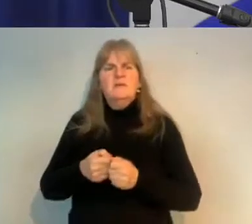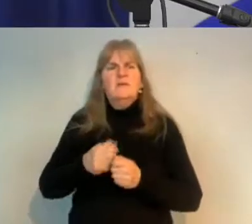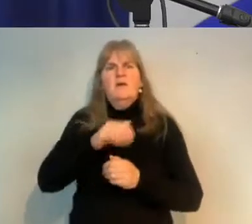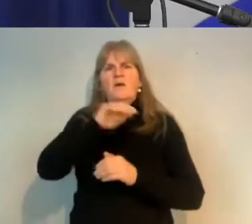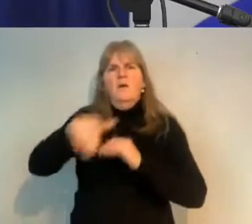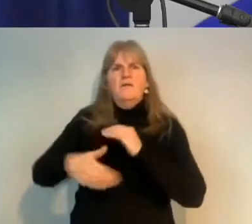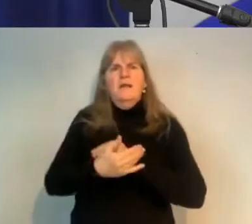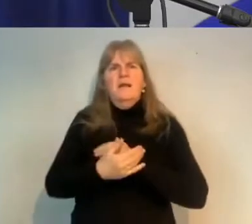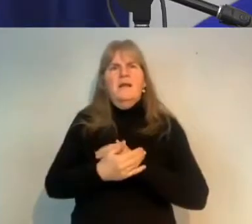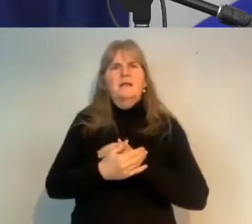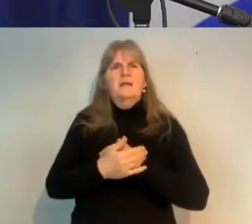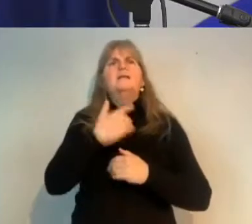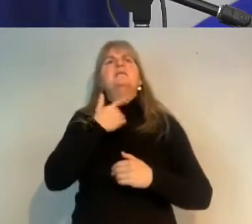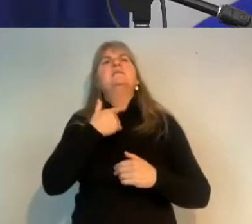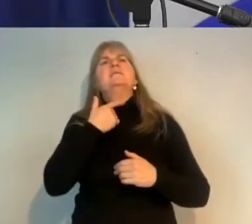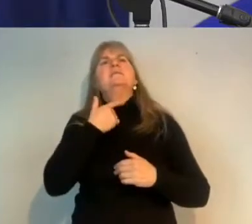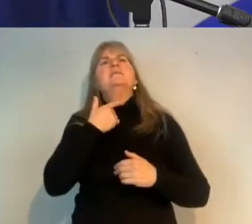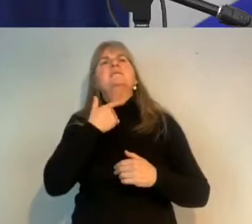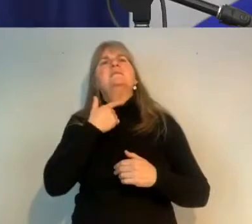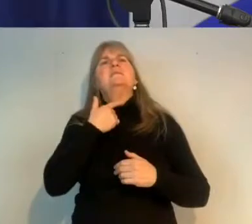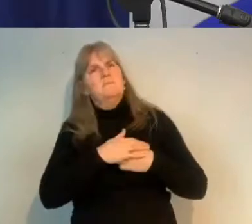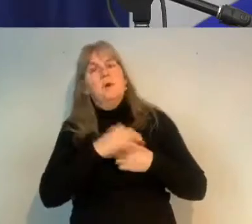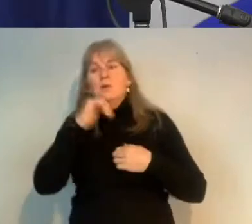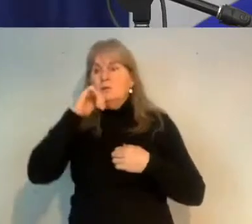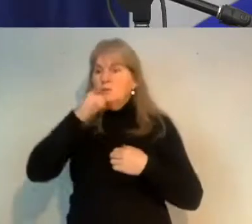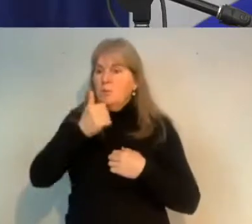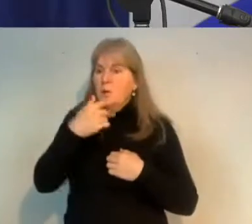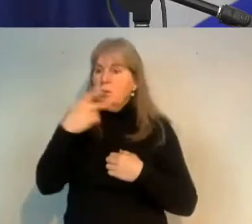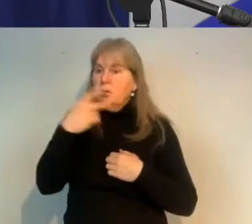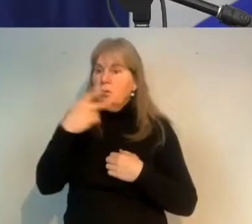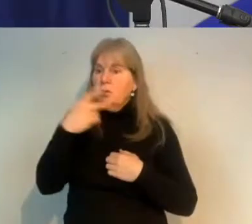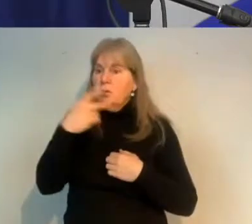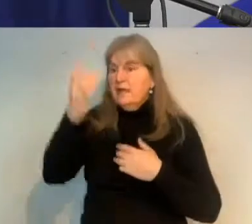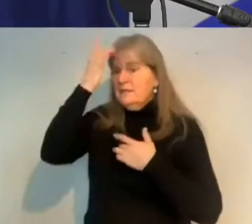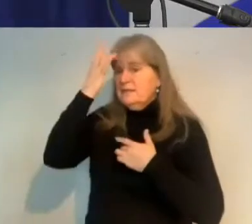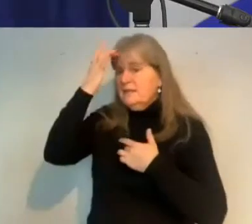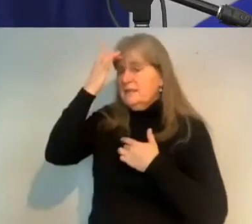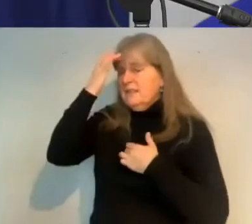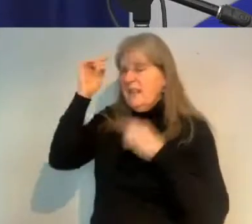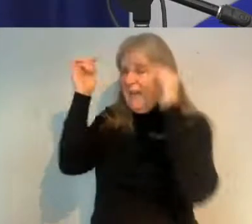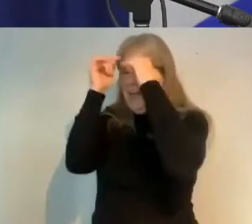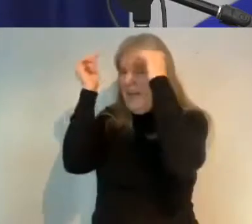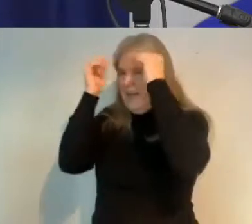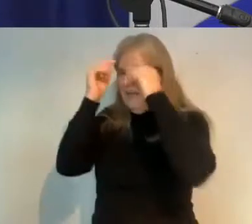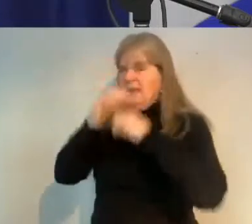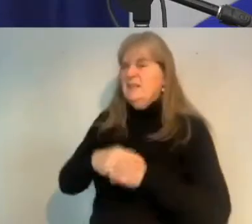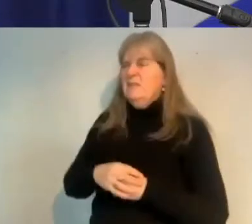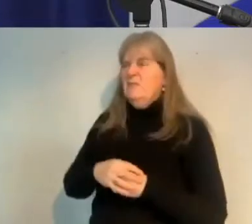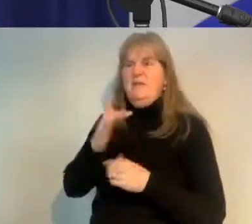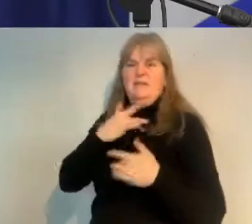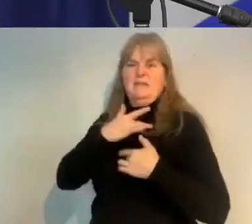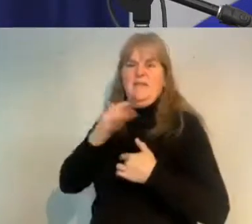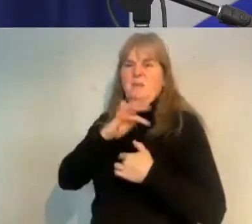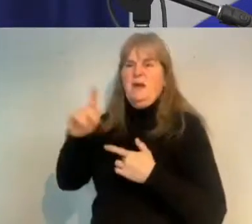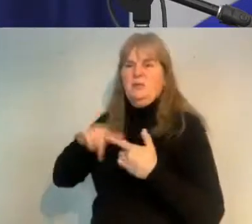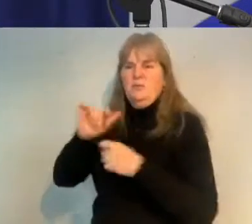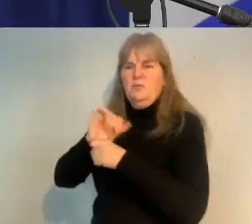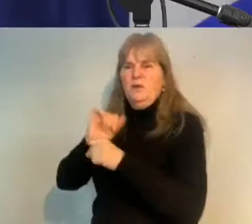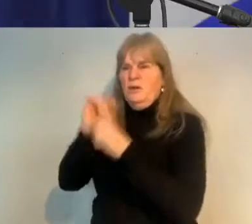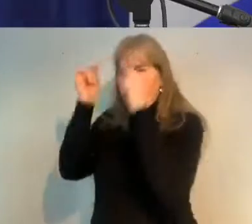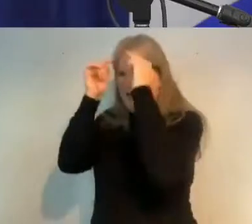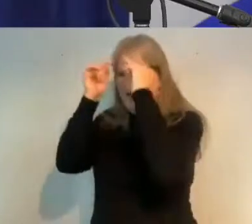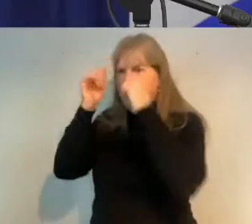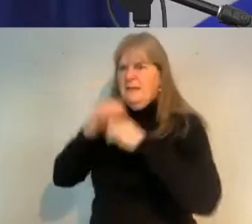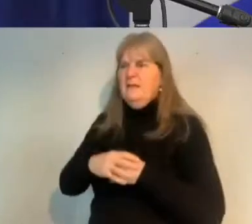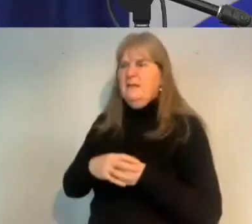Tuesday morning, they wake up with a headache. Well, guess what? First week back to work, always get a headache on first week back to work, carry on about their